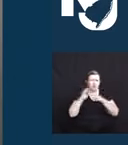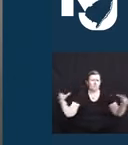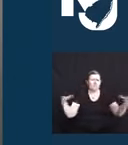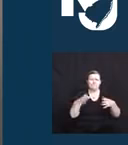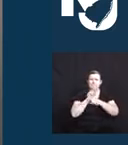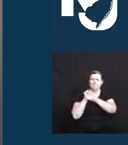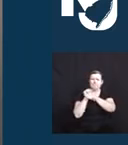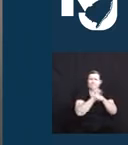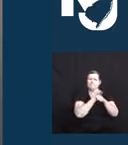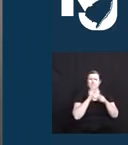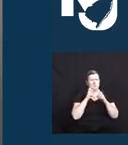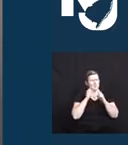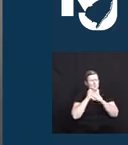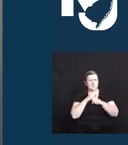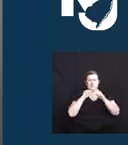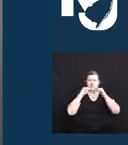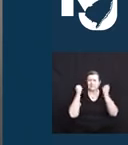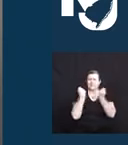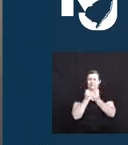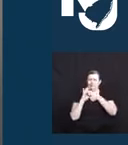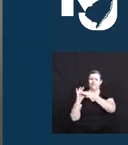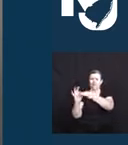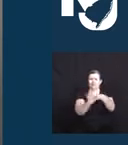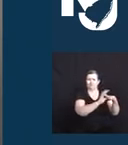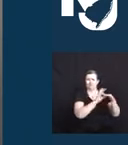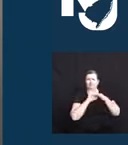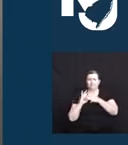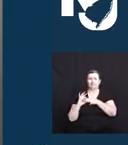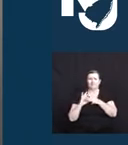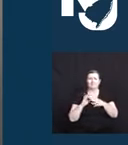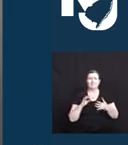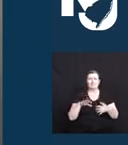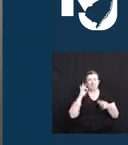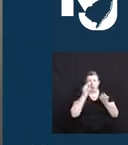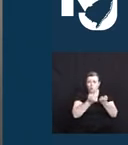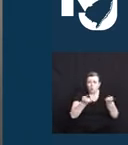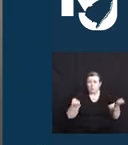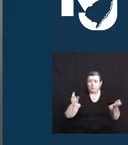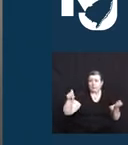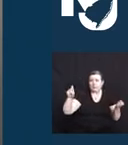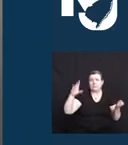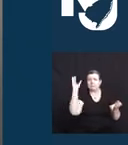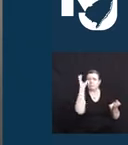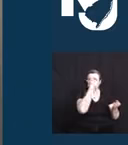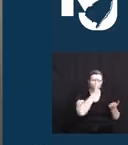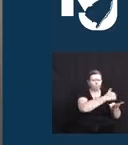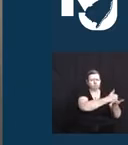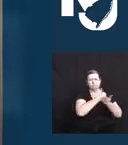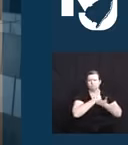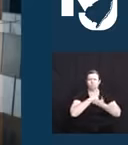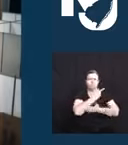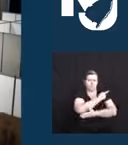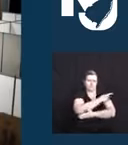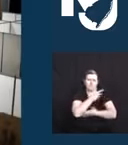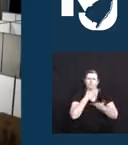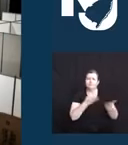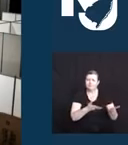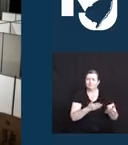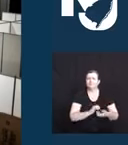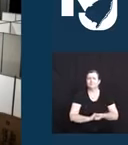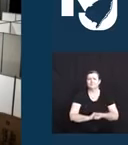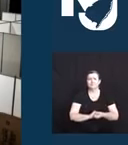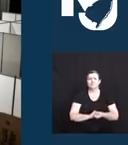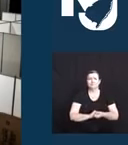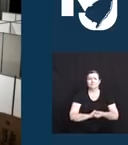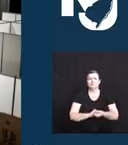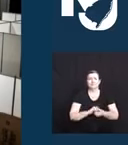team. And he acquired the essential equipment needed to care for recuperating patients. Through the collaborative teamwork,